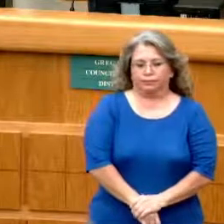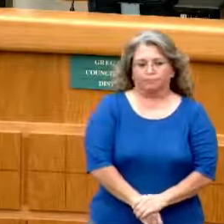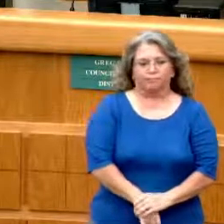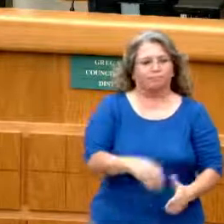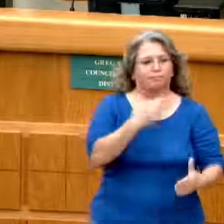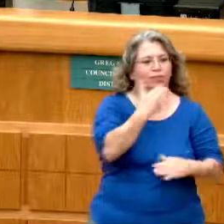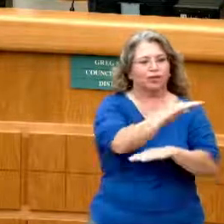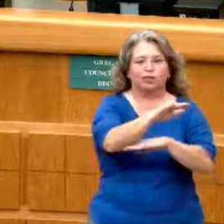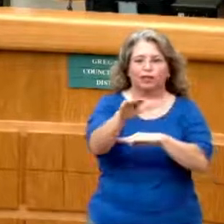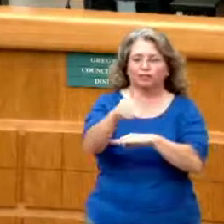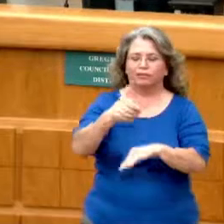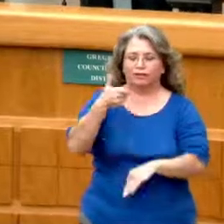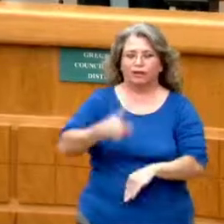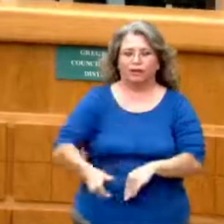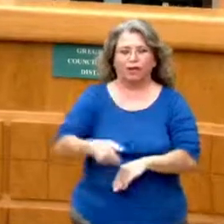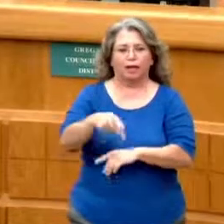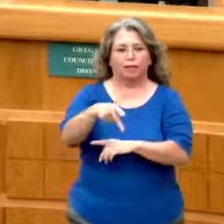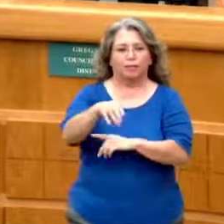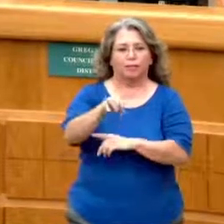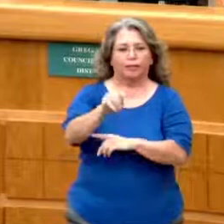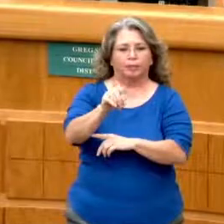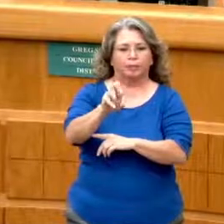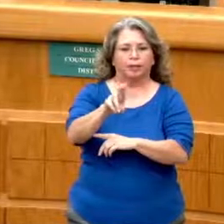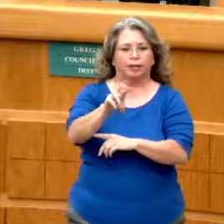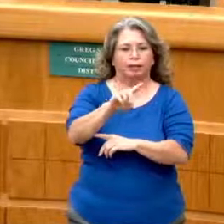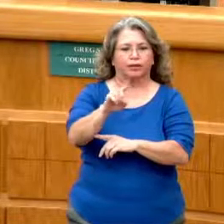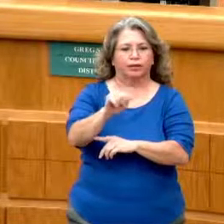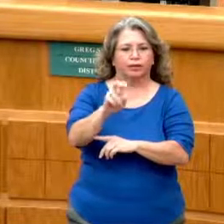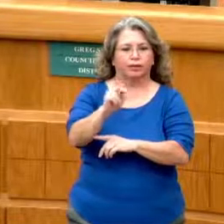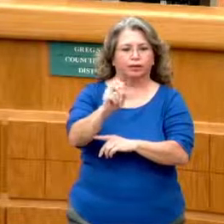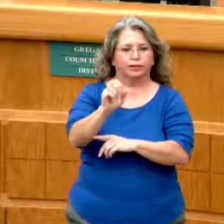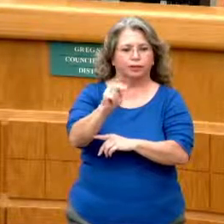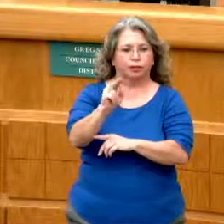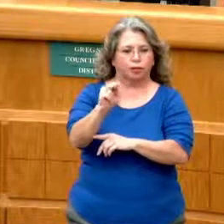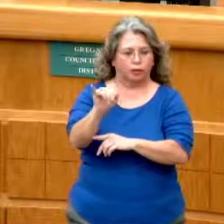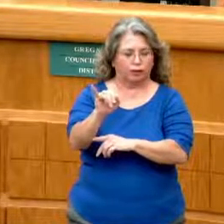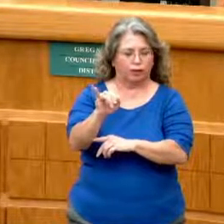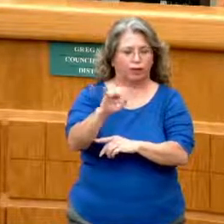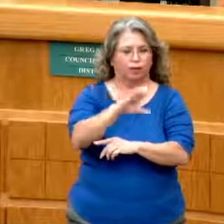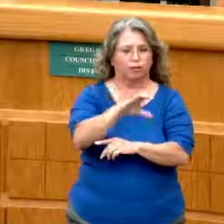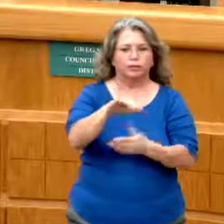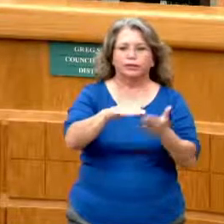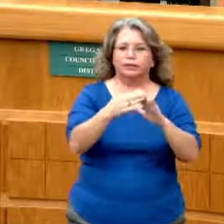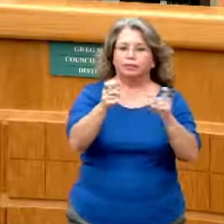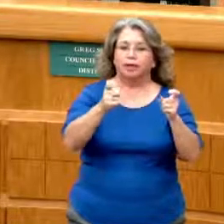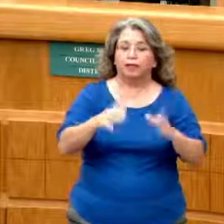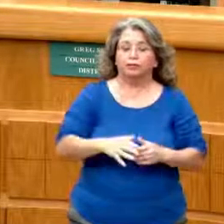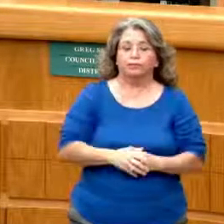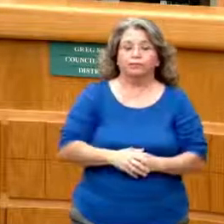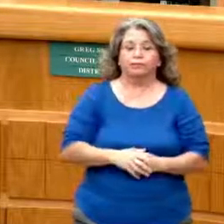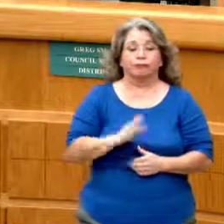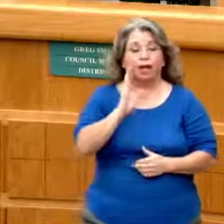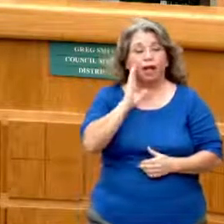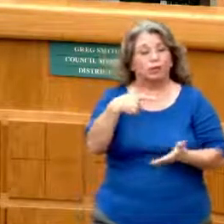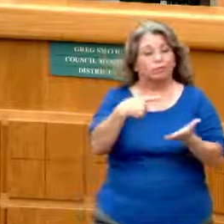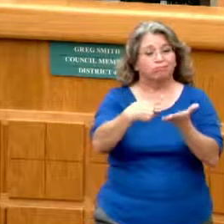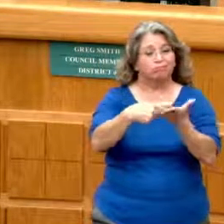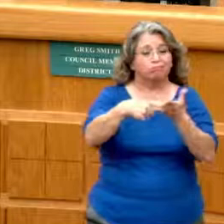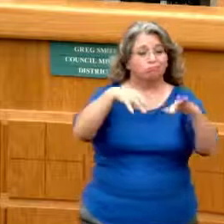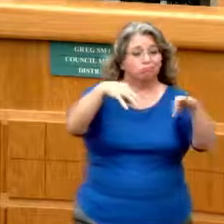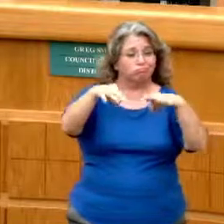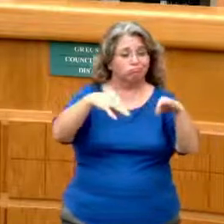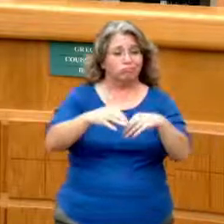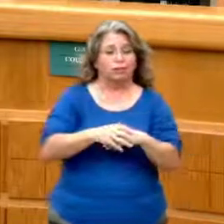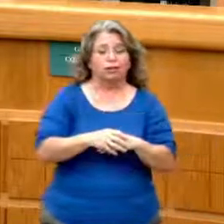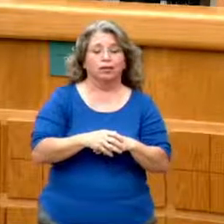Good afternoon, everybody. I'm Peter Zanoni, Corpus Christi City Manager. And what I'm going to address is the issue that we